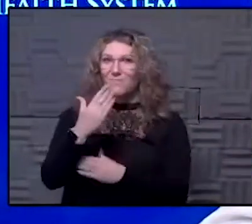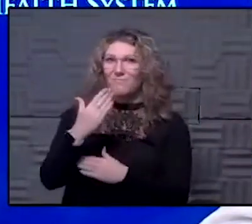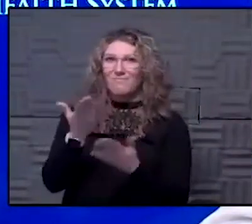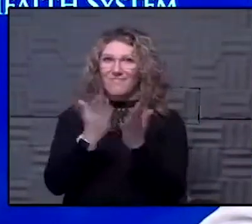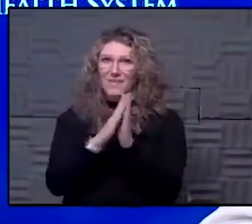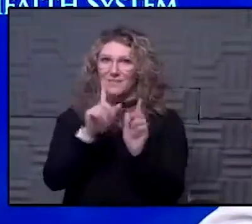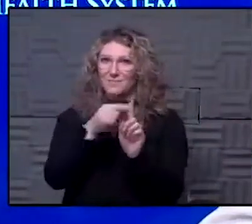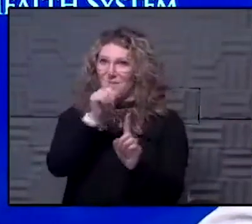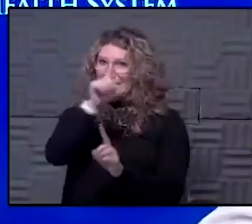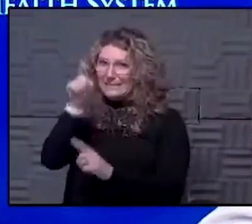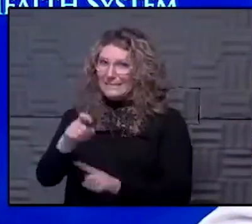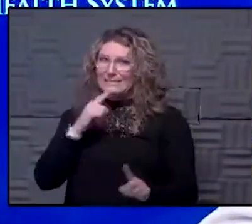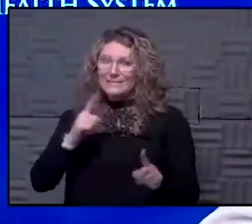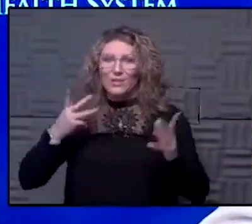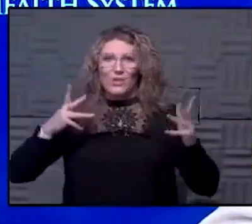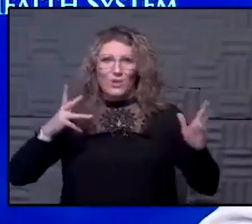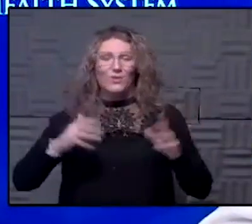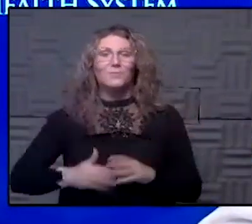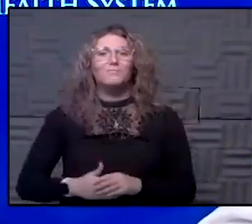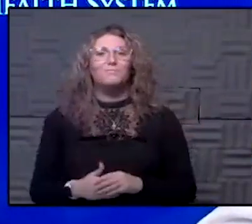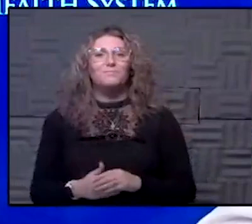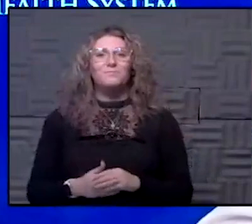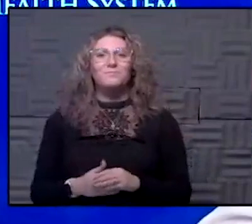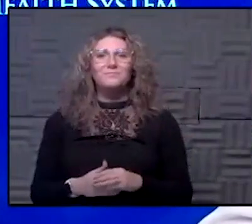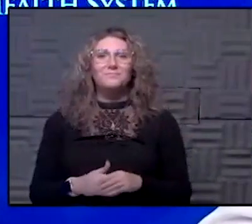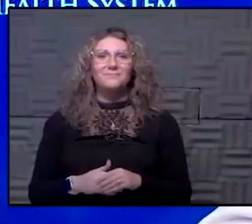Texas. I know you talked about it, but...